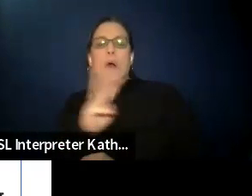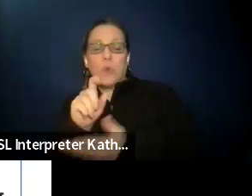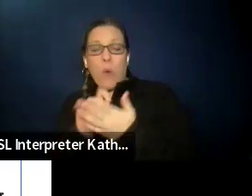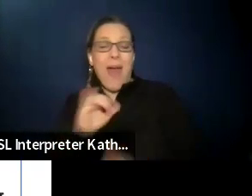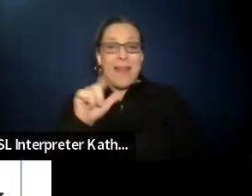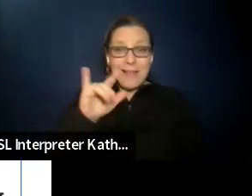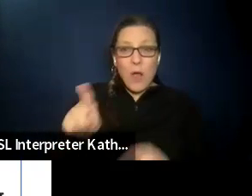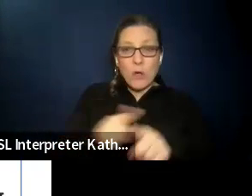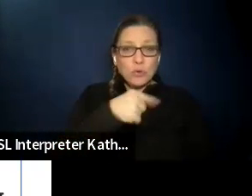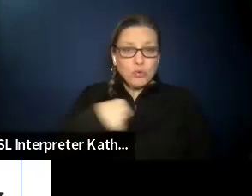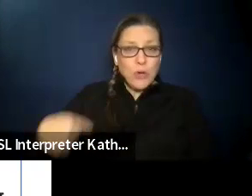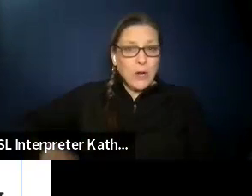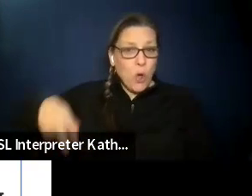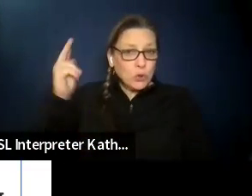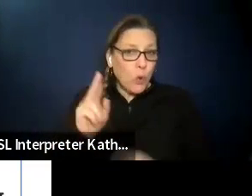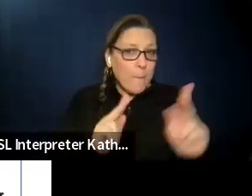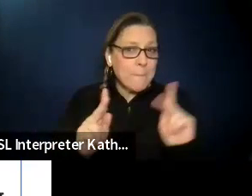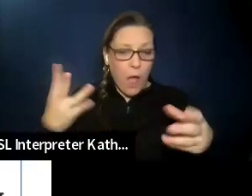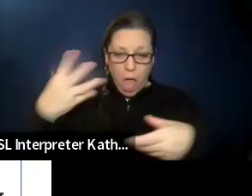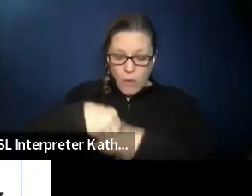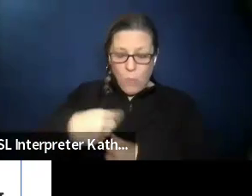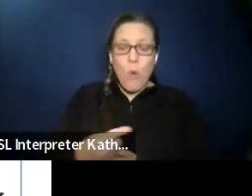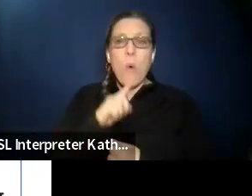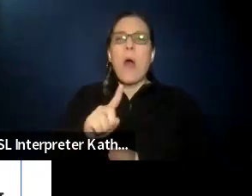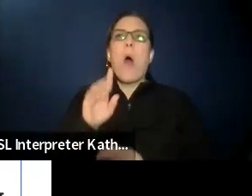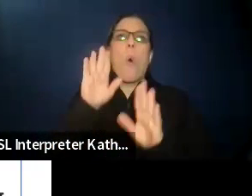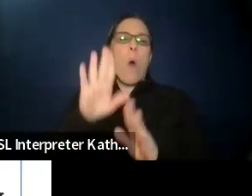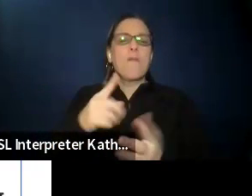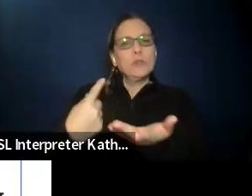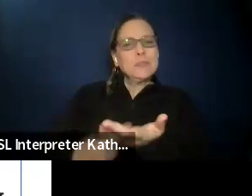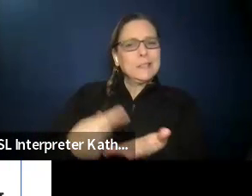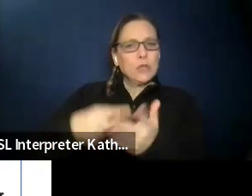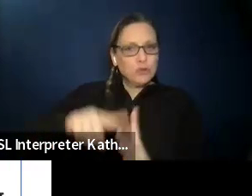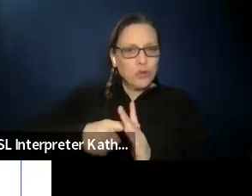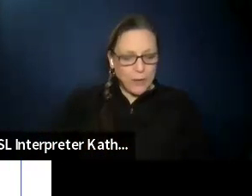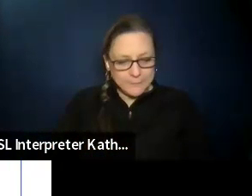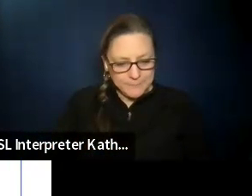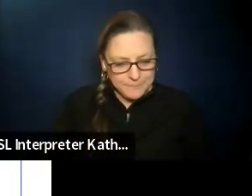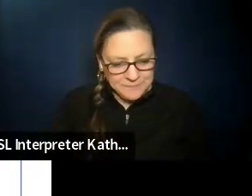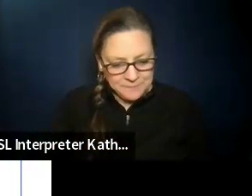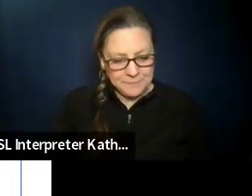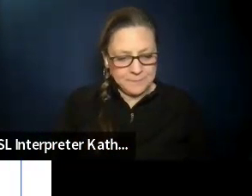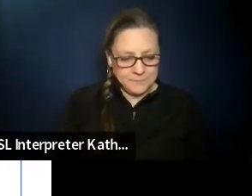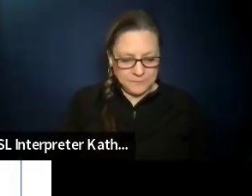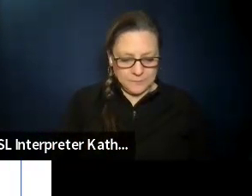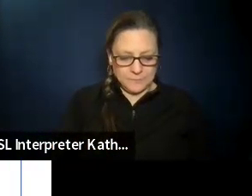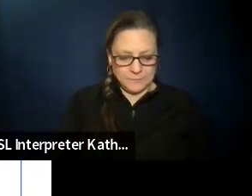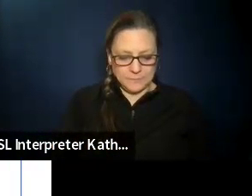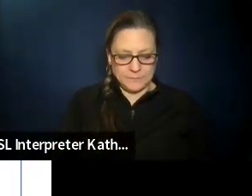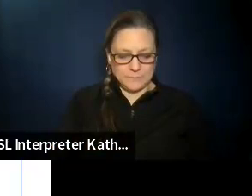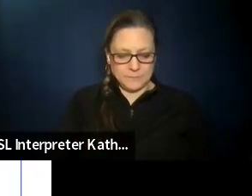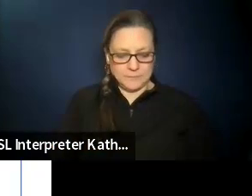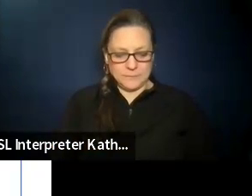well as Chinese historical figures, gives it extra discussion starters. Next slide.